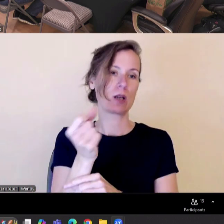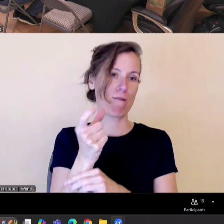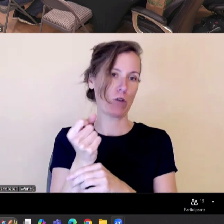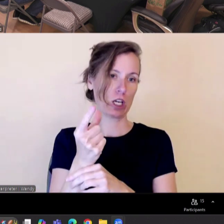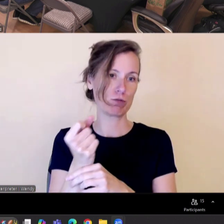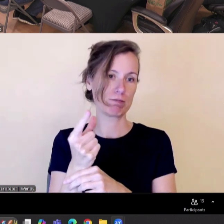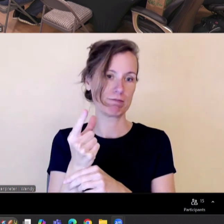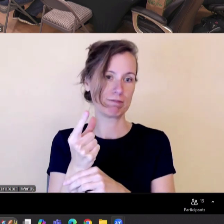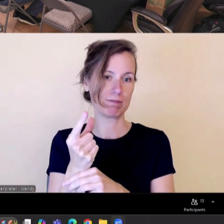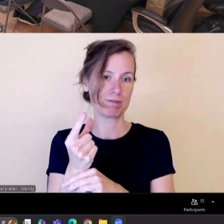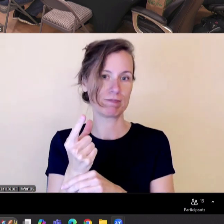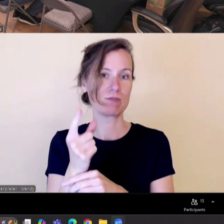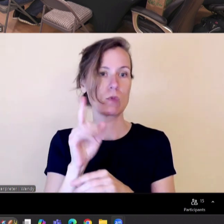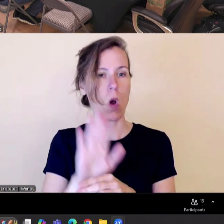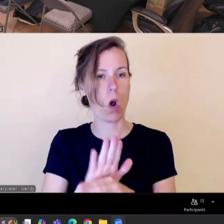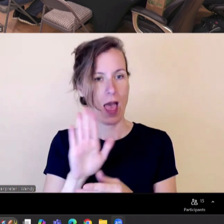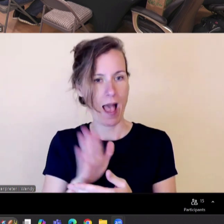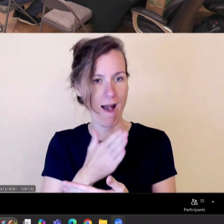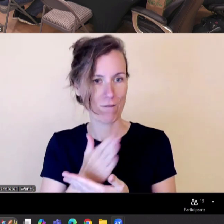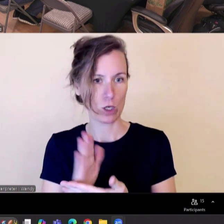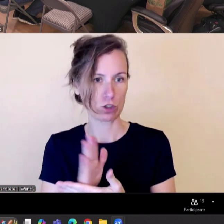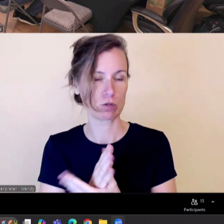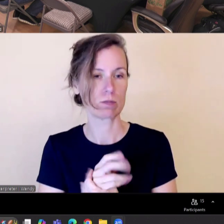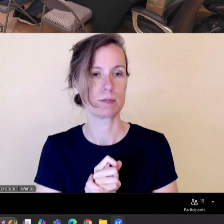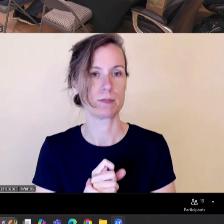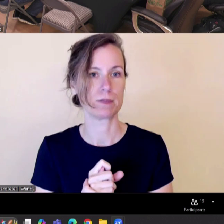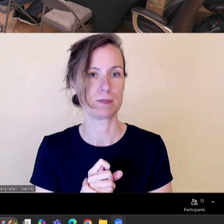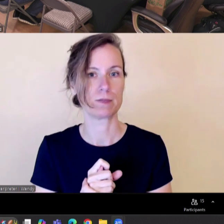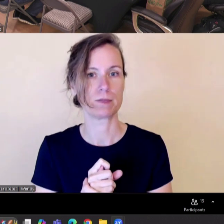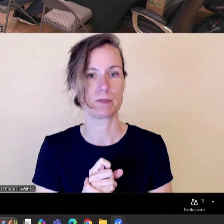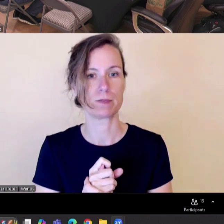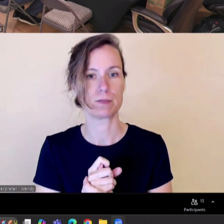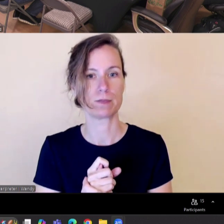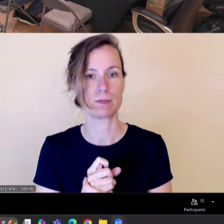year on average. If we talk about